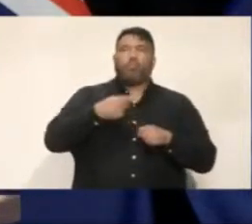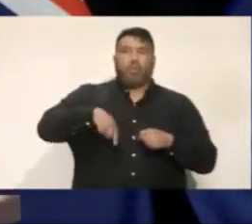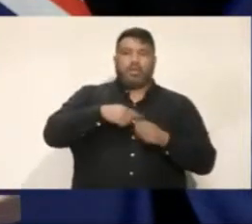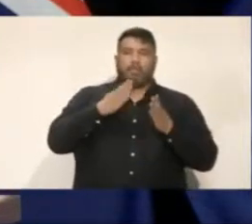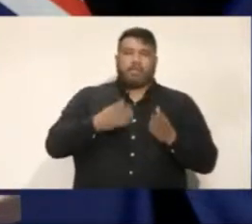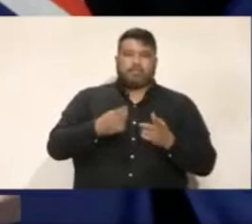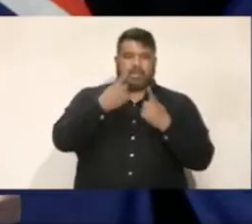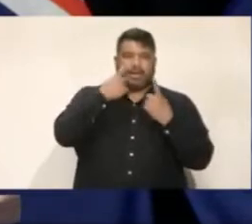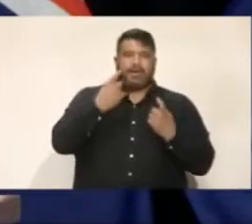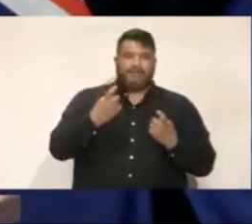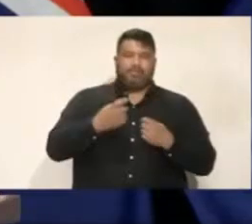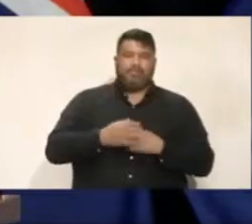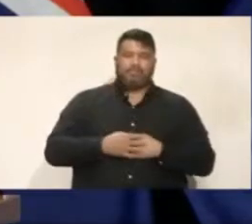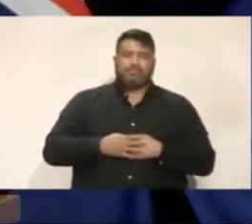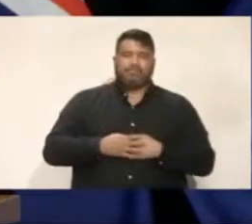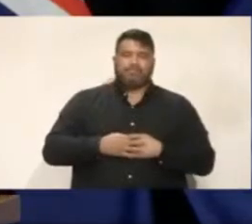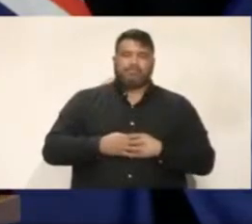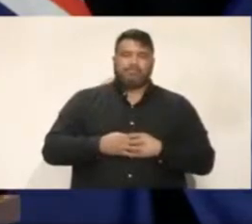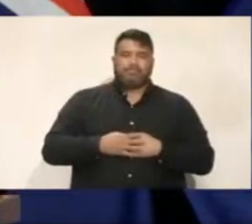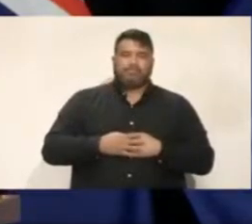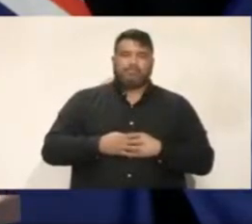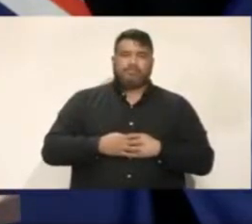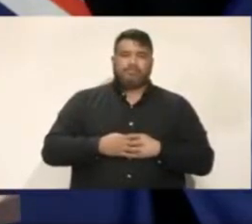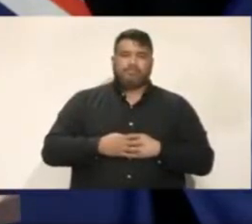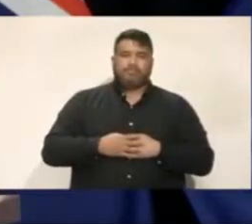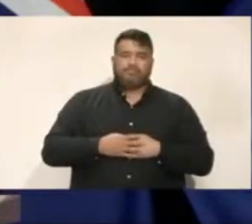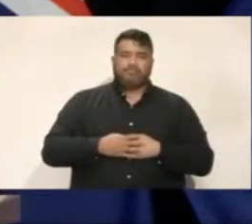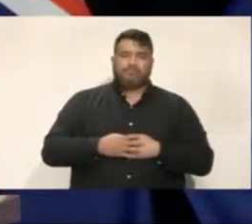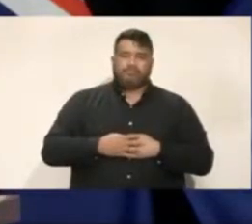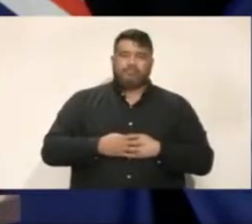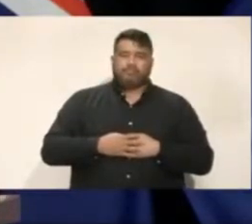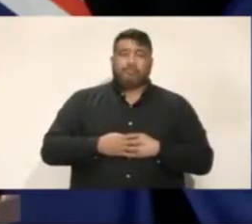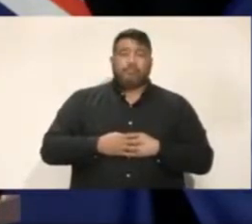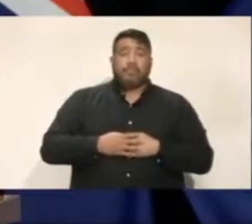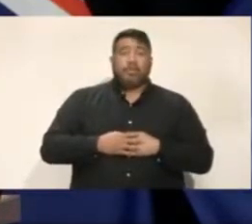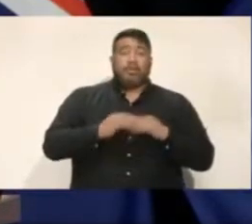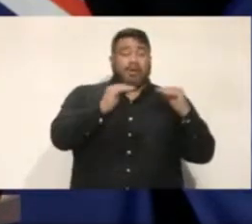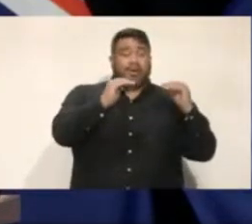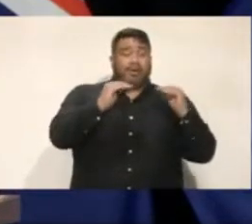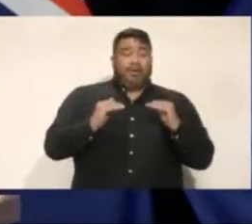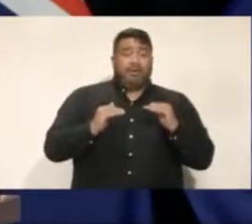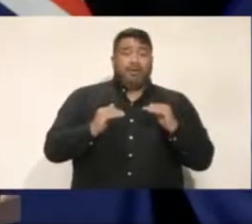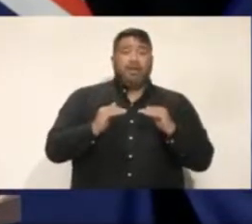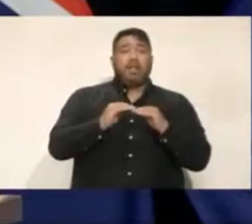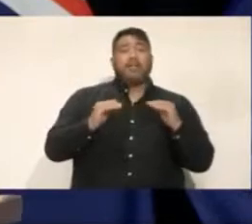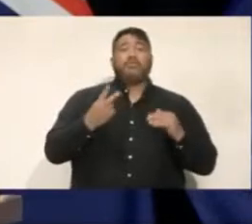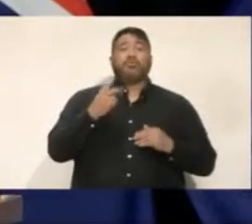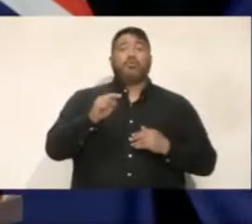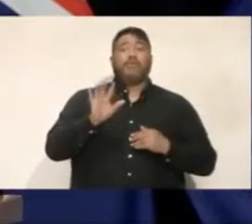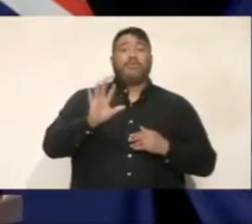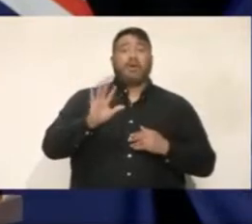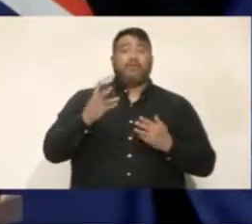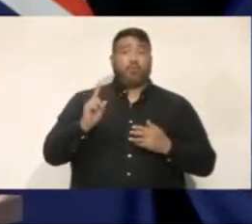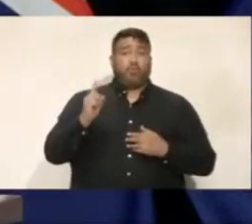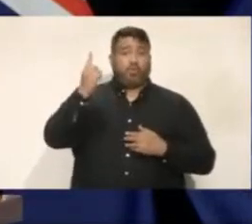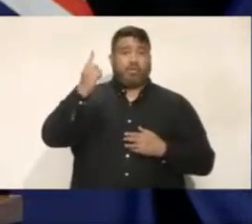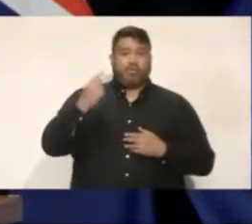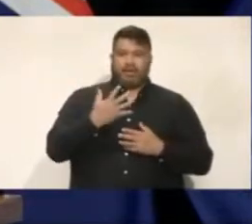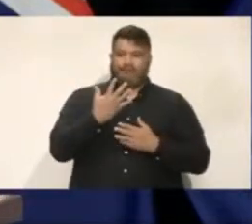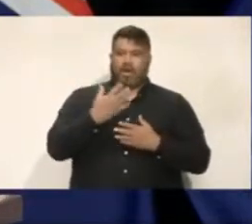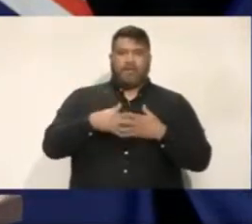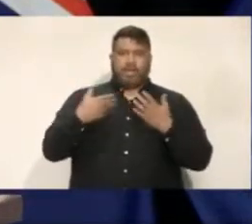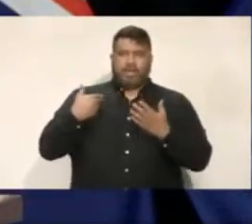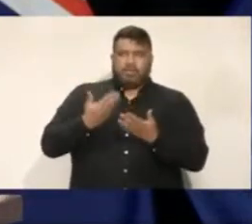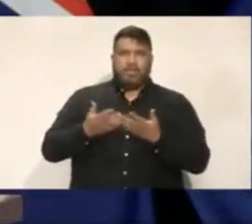time. With going on just 5 days at these new settings, we don't yet know fully what the impact of our